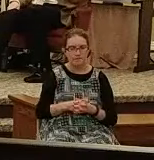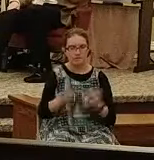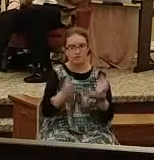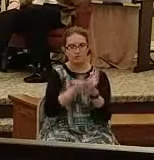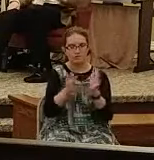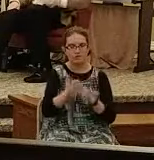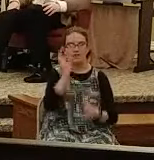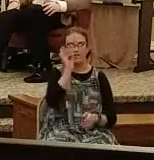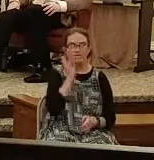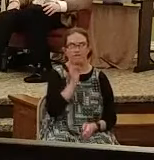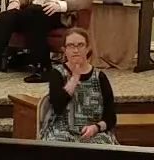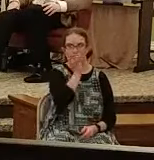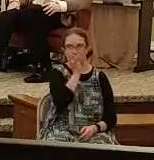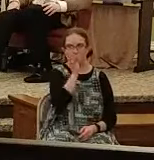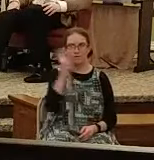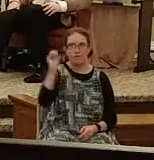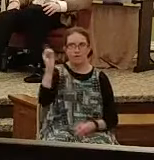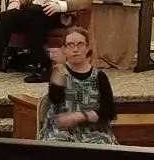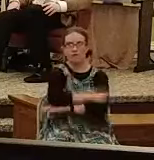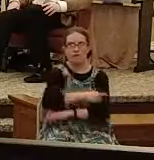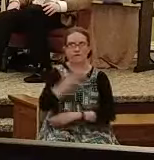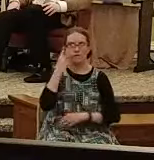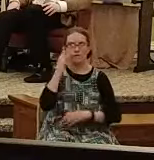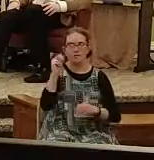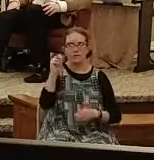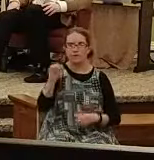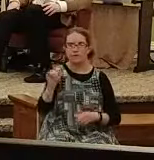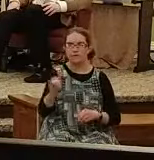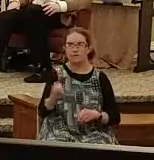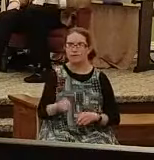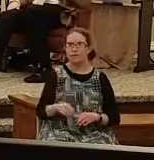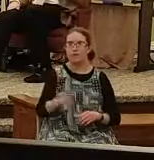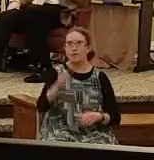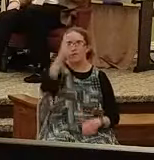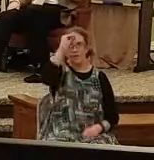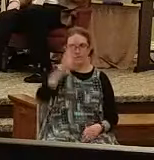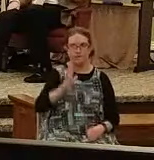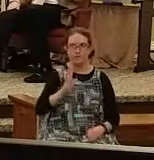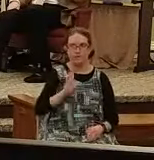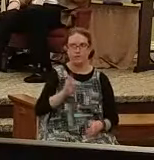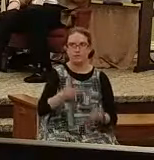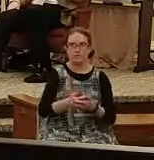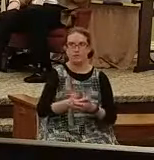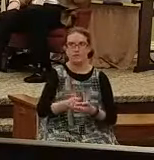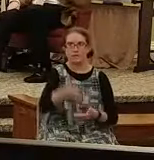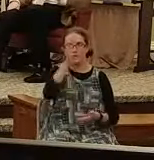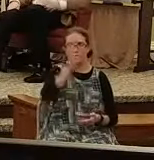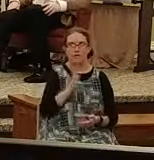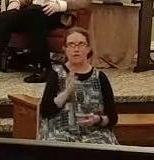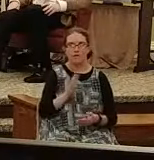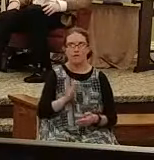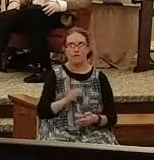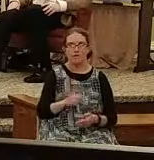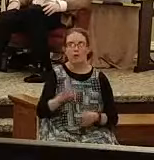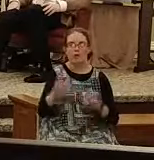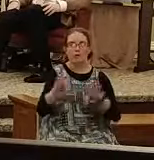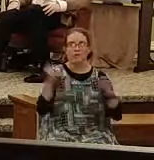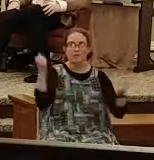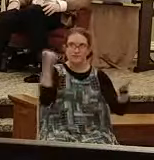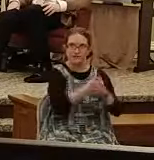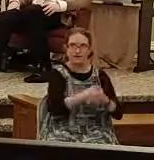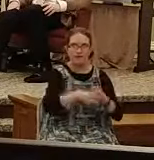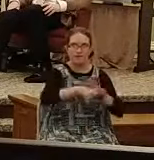Jesus had fasted for 40 days. Look at the end of how the enemy approached him, if thou be the Son of God. Now, notice what he's doing. He's attacking him.